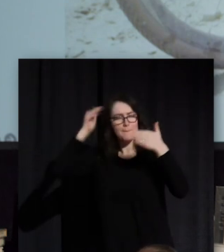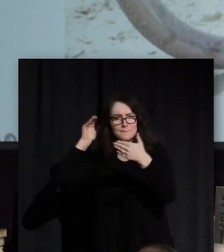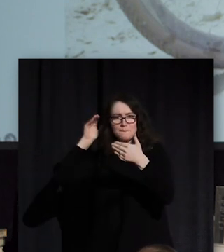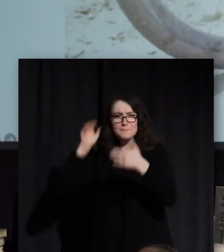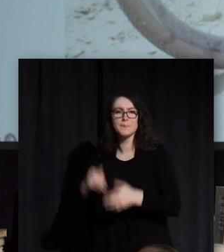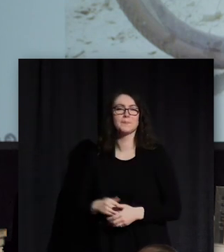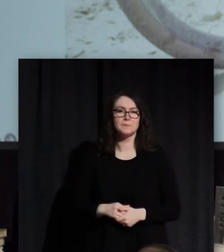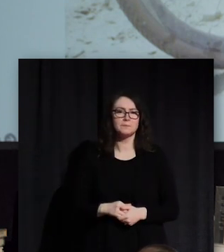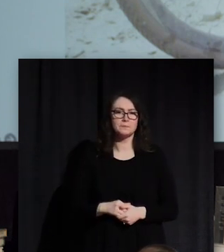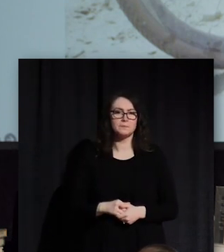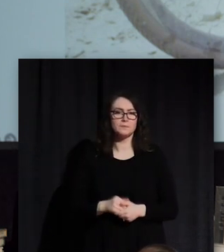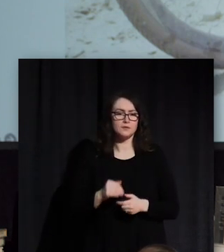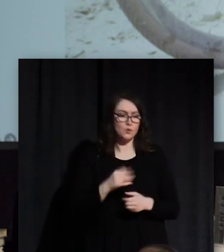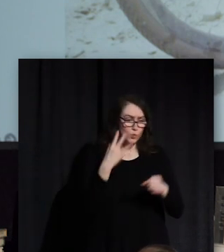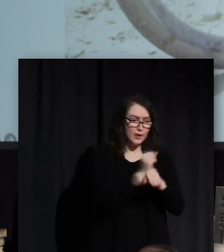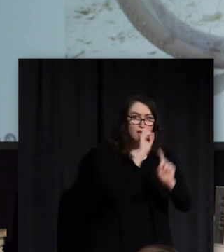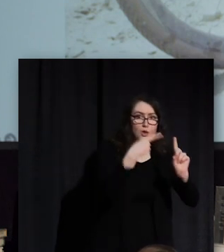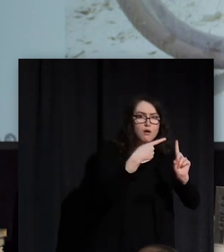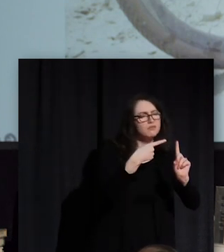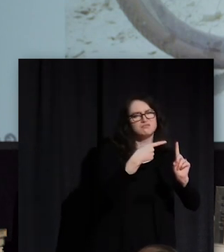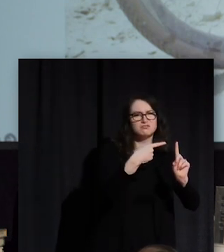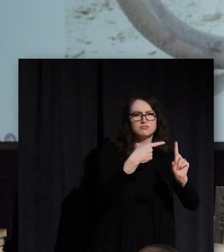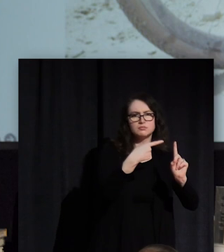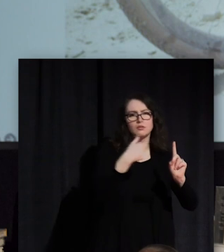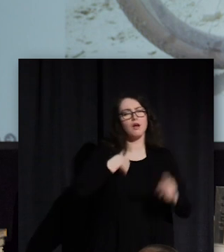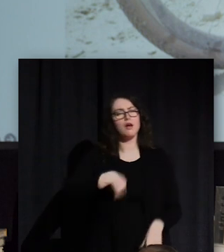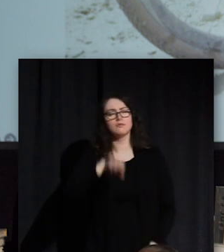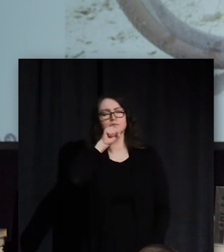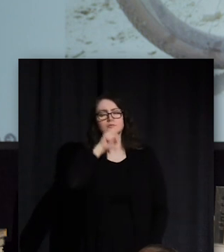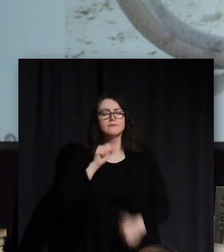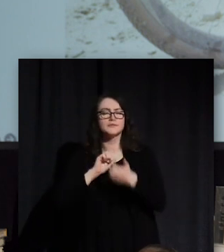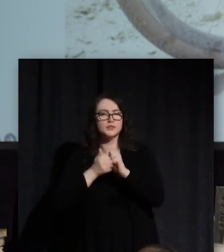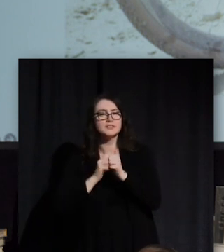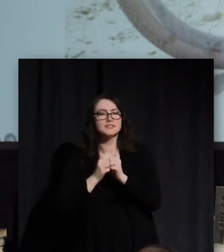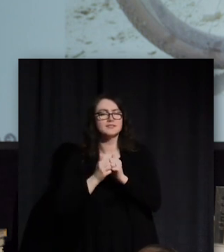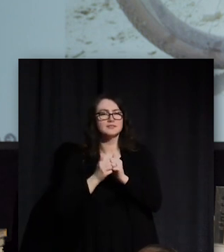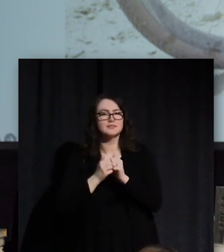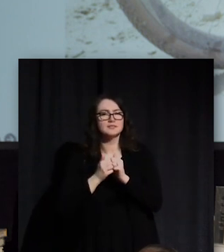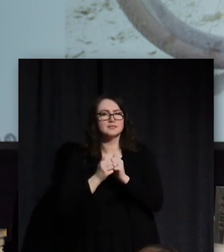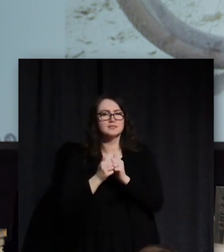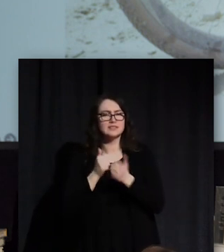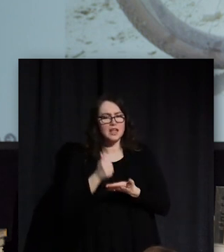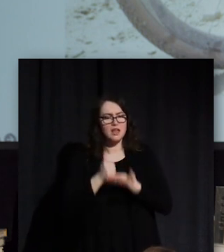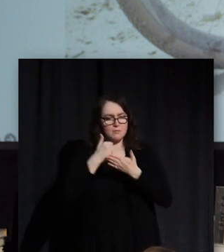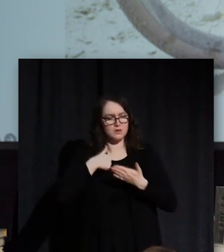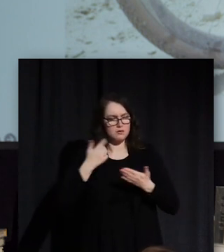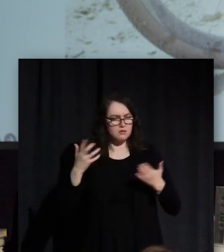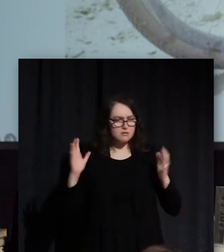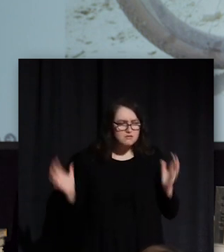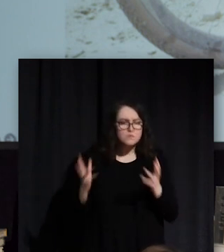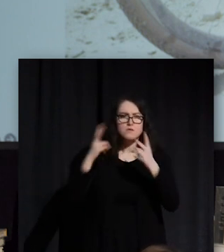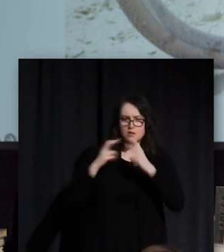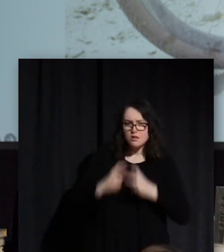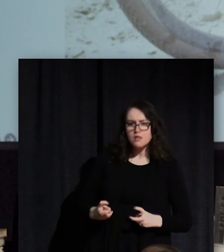winning. I love racing. Competition shines light on possibilities. It helps me push my limits.